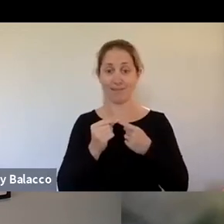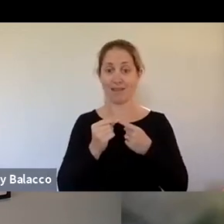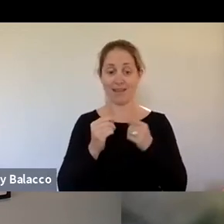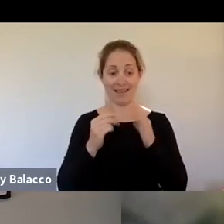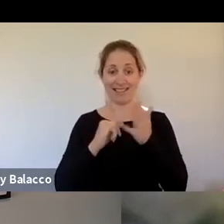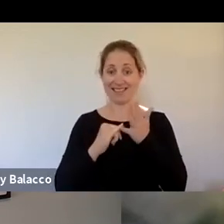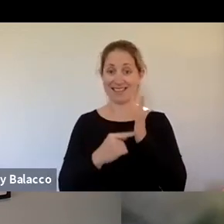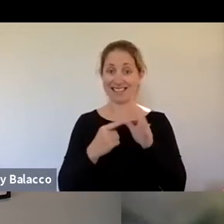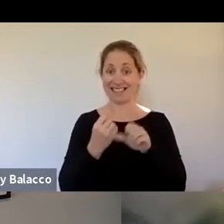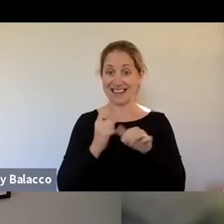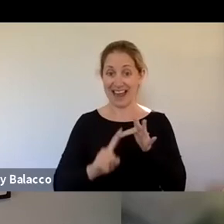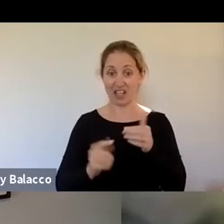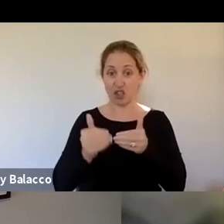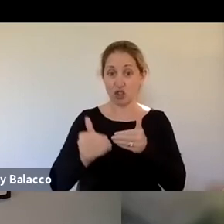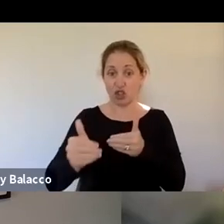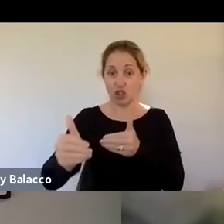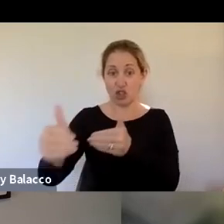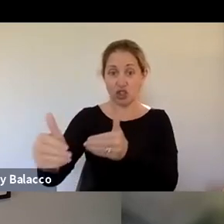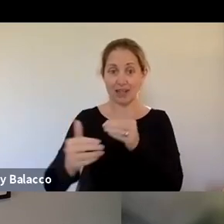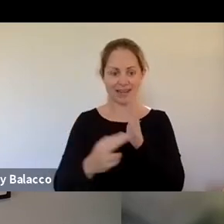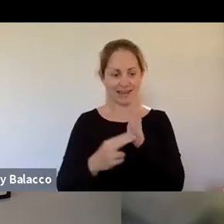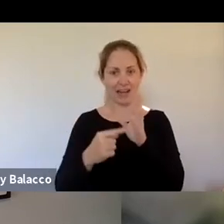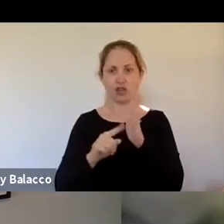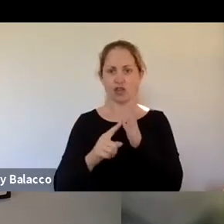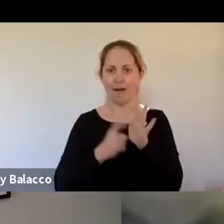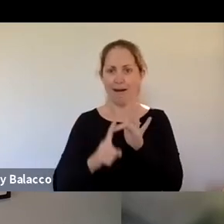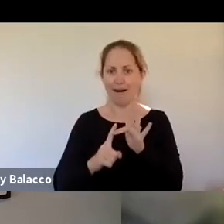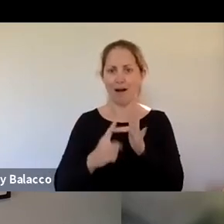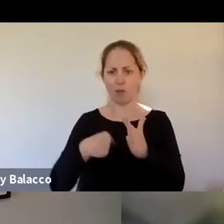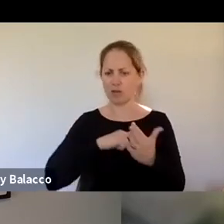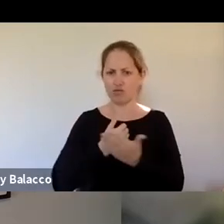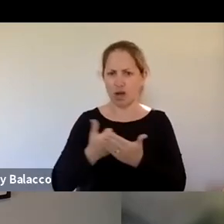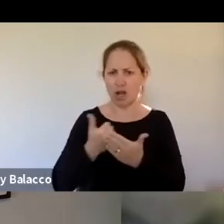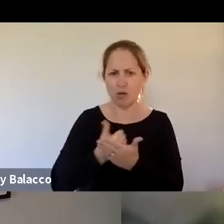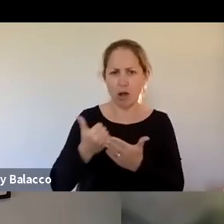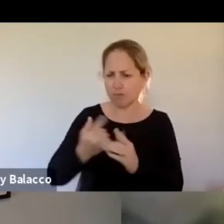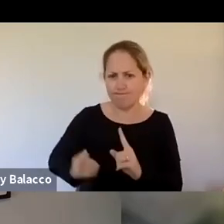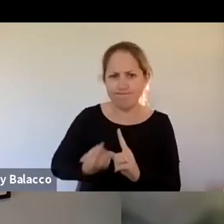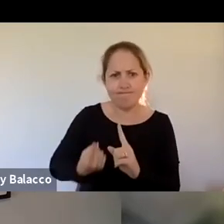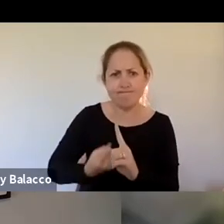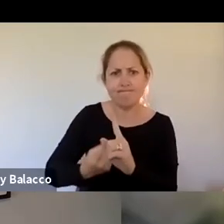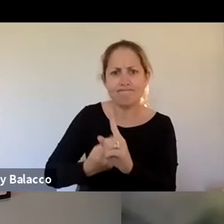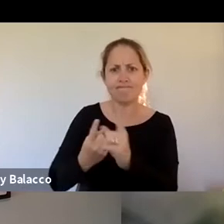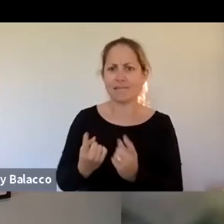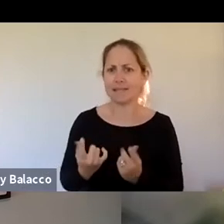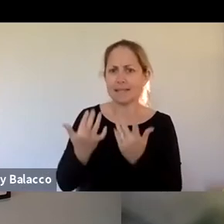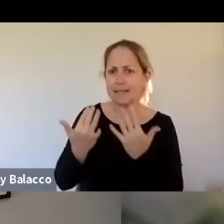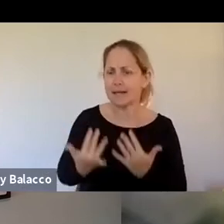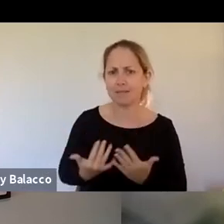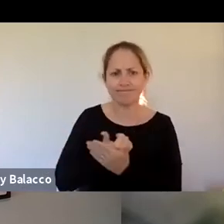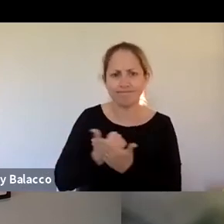the study, regular moments of collecting and publishing data, which has allowed us to track certain measures over time, as well as exploring